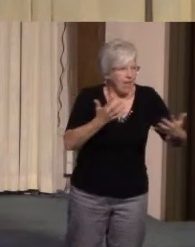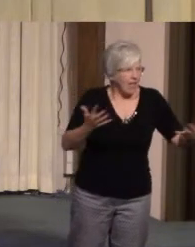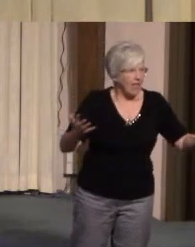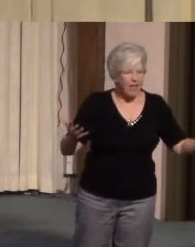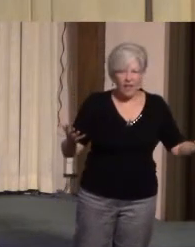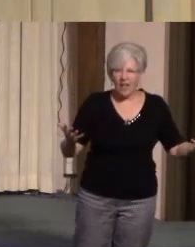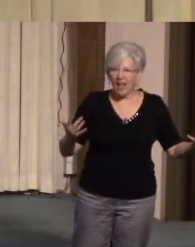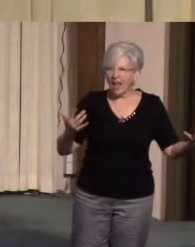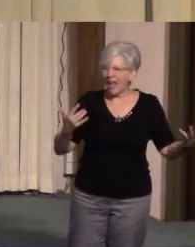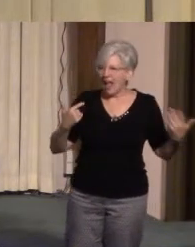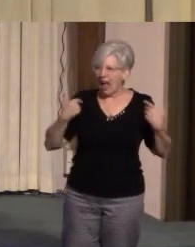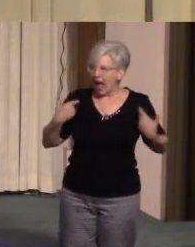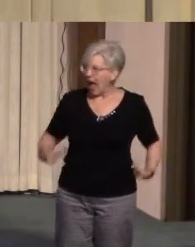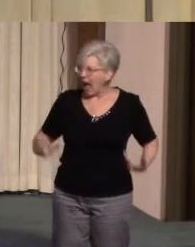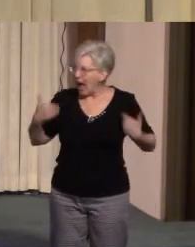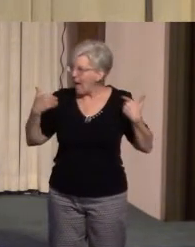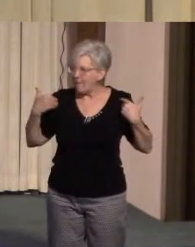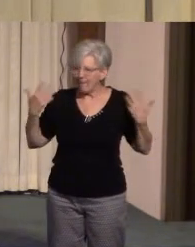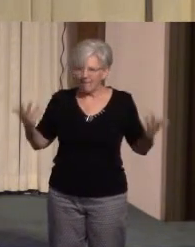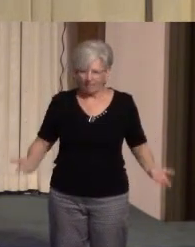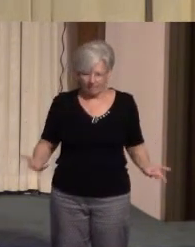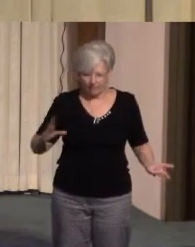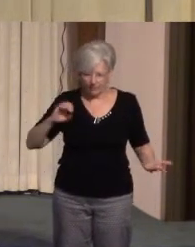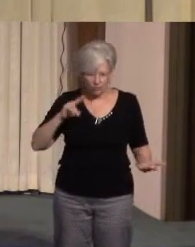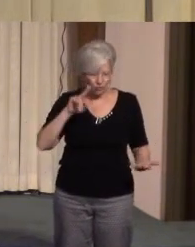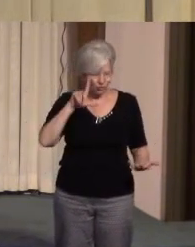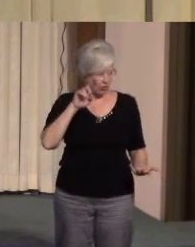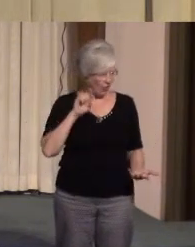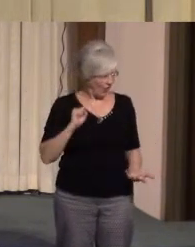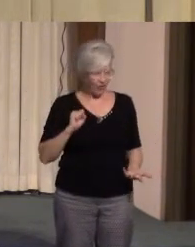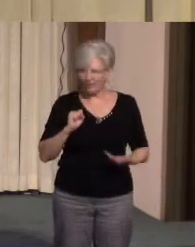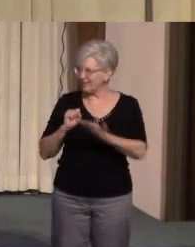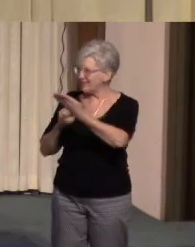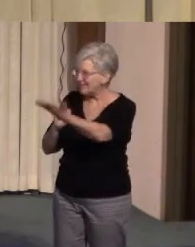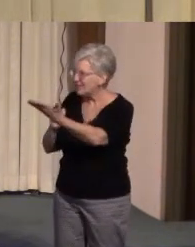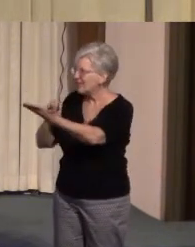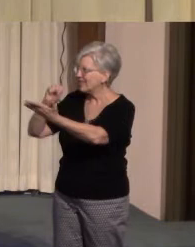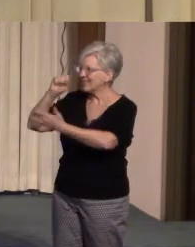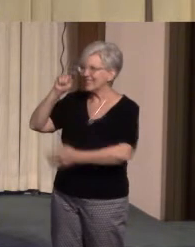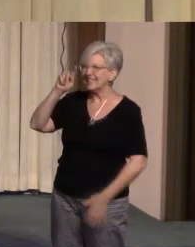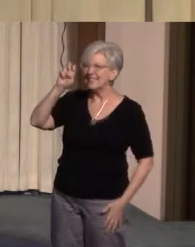substance pressed into a mold. I'm pressed into a Charles mold. He's pressed into a Steve mold.